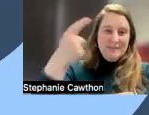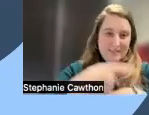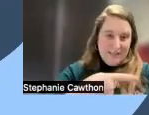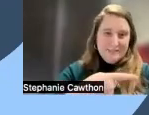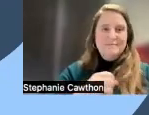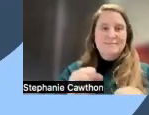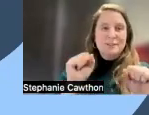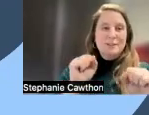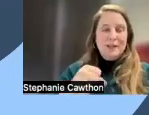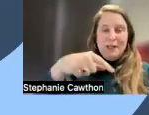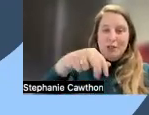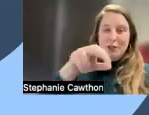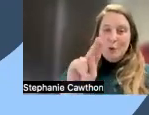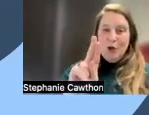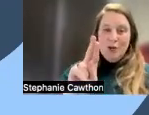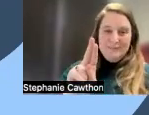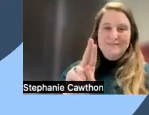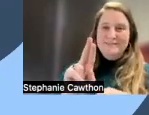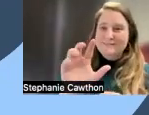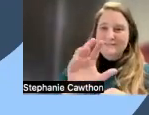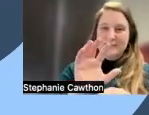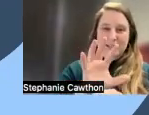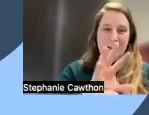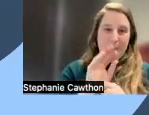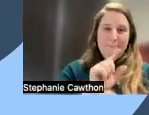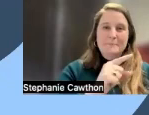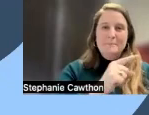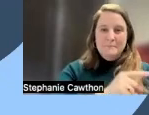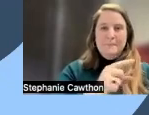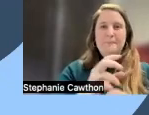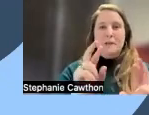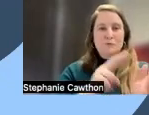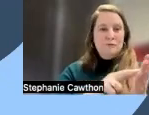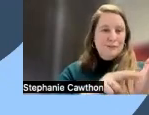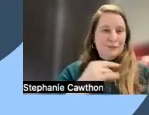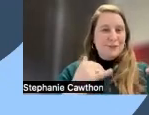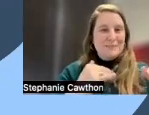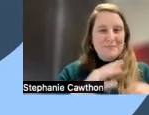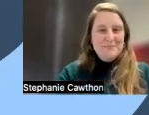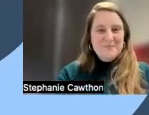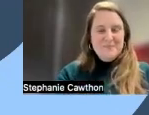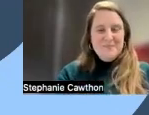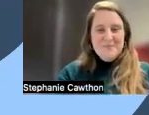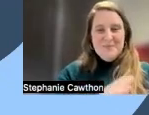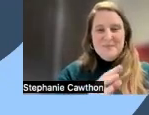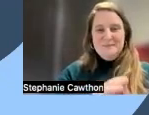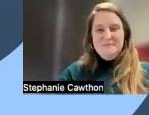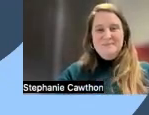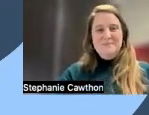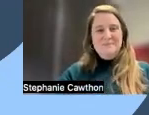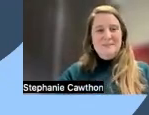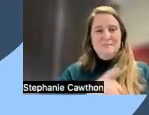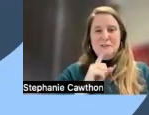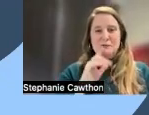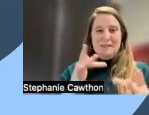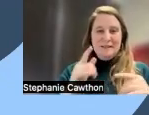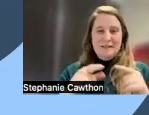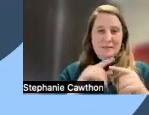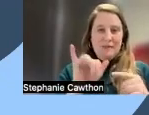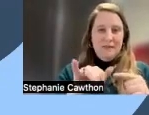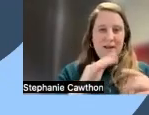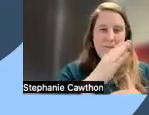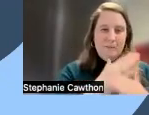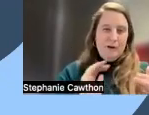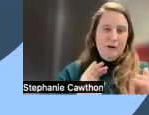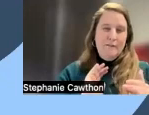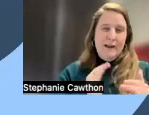afternoon. So save the date. You can click on this QR code here on this slide. Go ahead and register today if you're interested in joining us for the